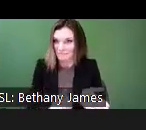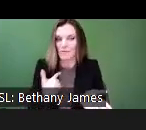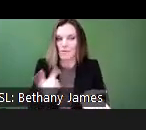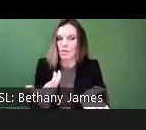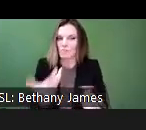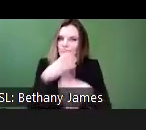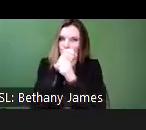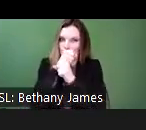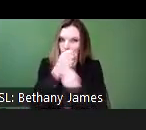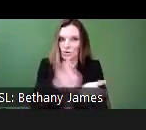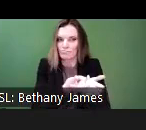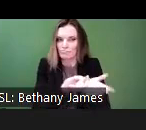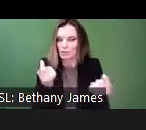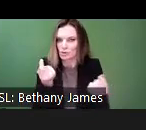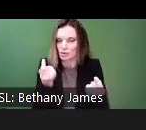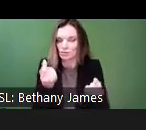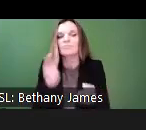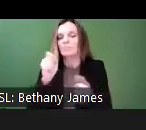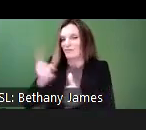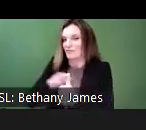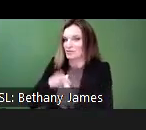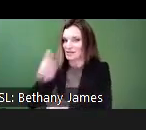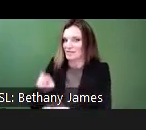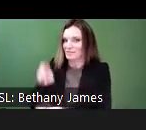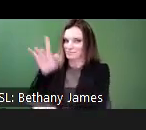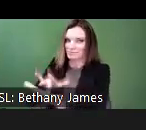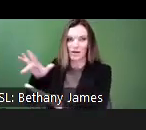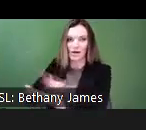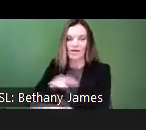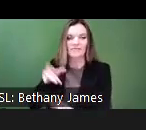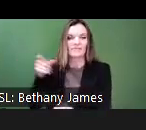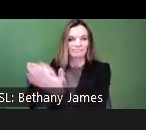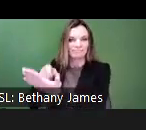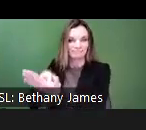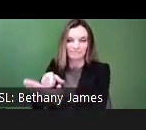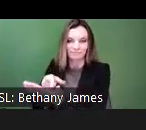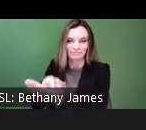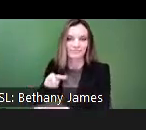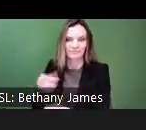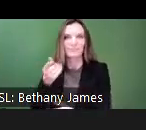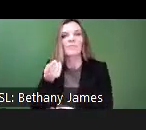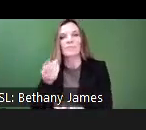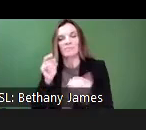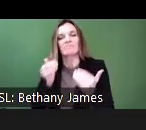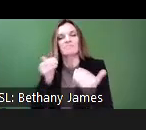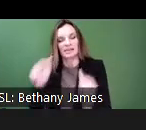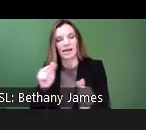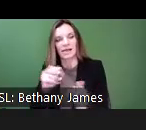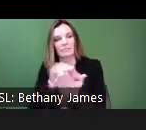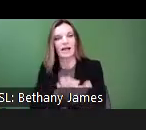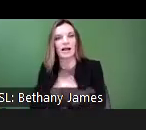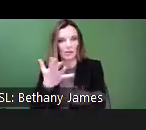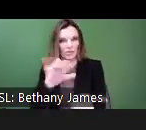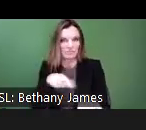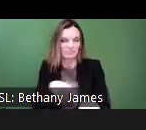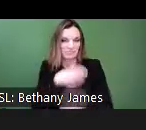with regard to that, if you owe some court fees and are making payment to the court, a judge may consider it if not all